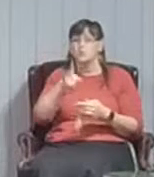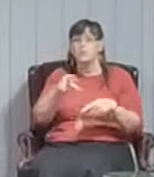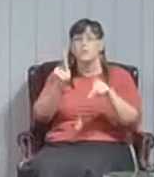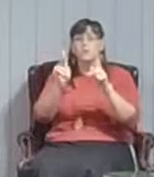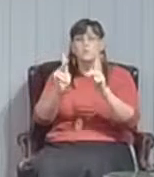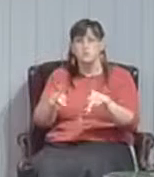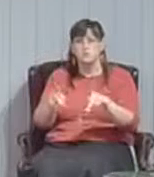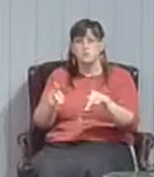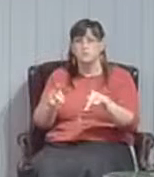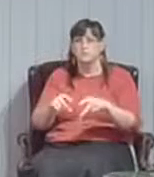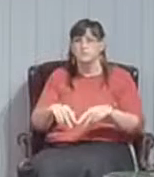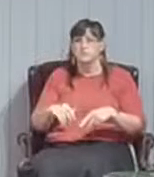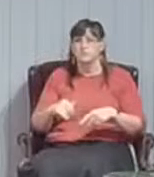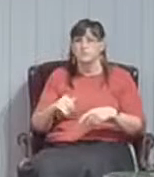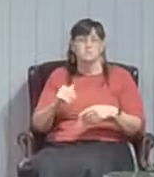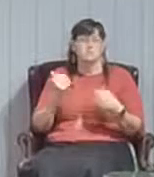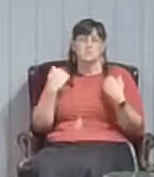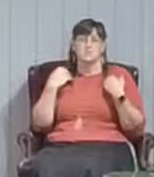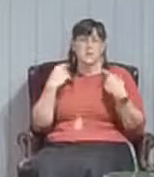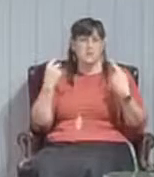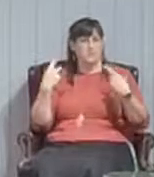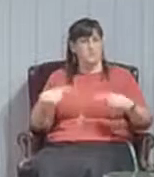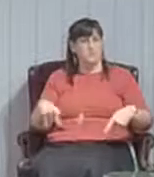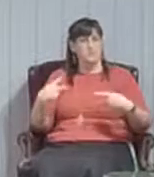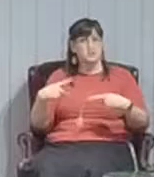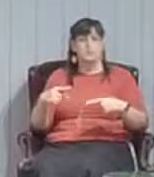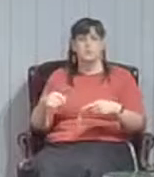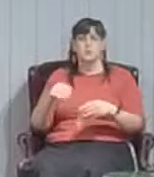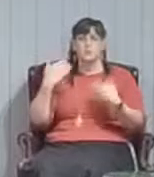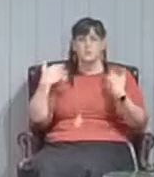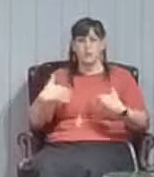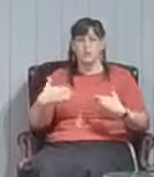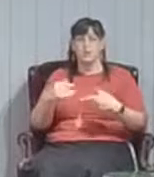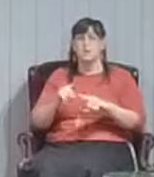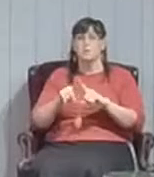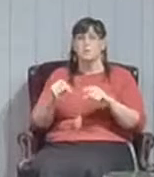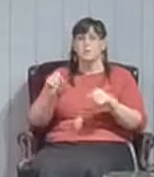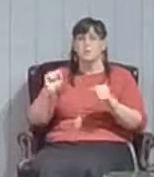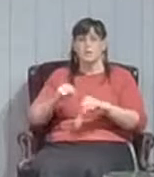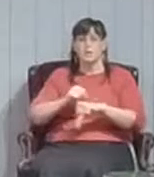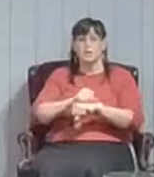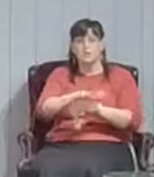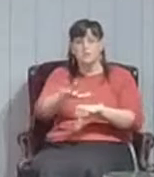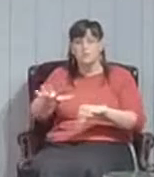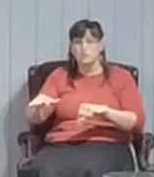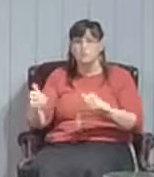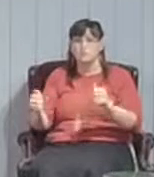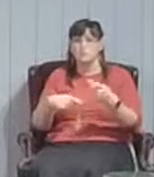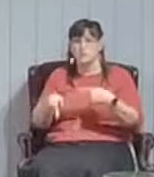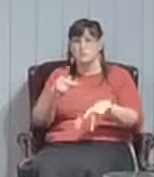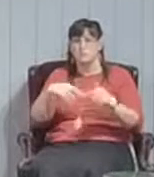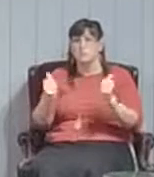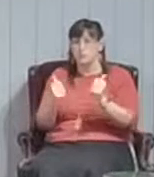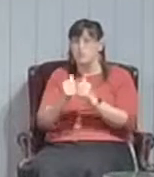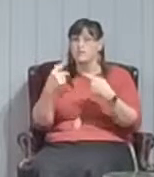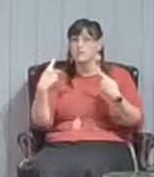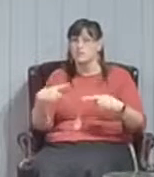He doesn't have a physical body, but he can influence people with physical bodies.